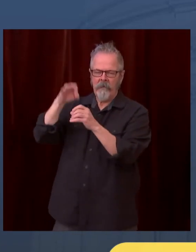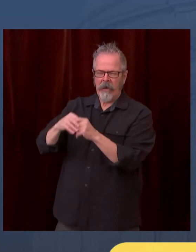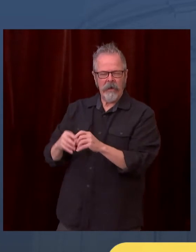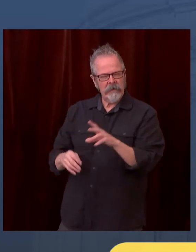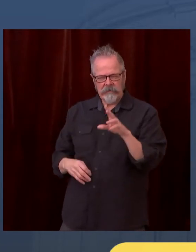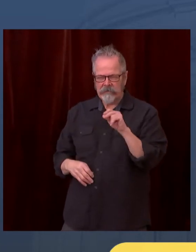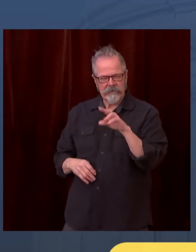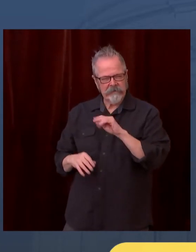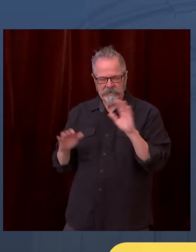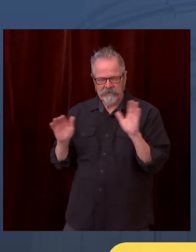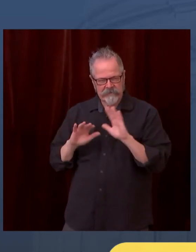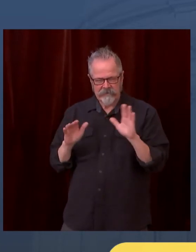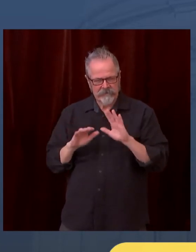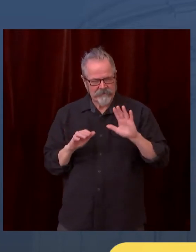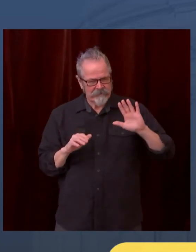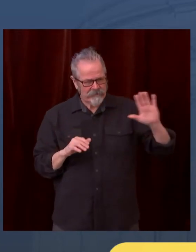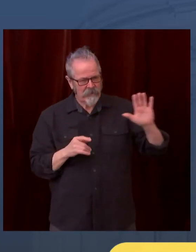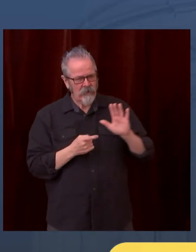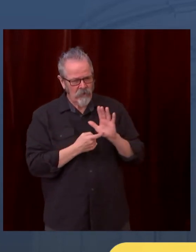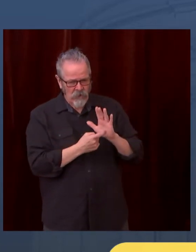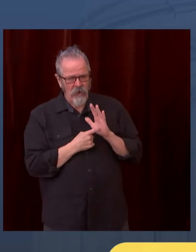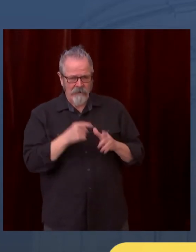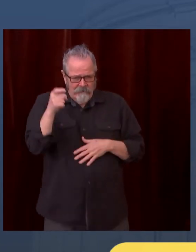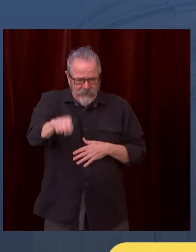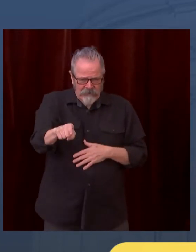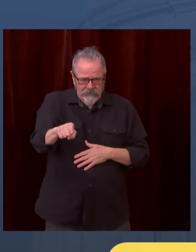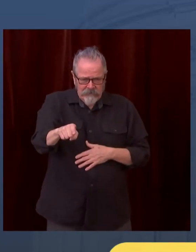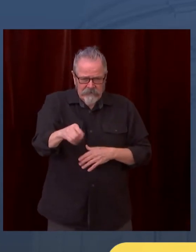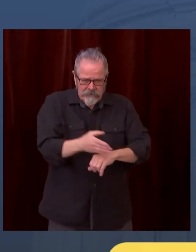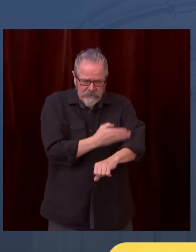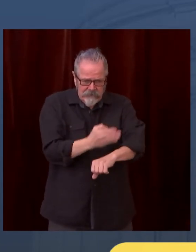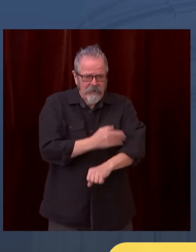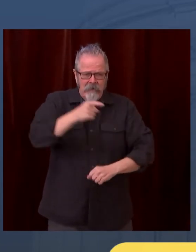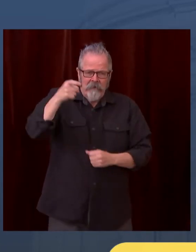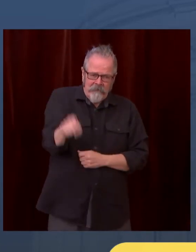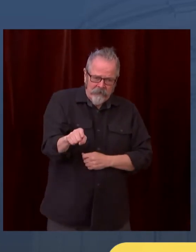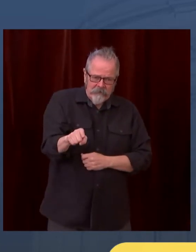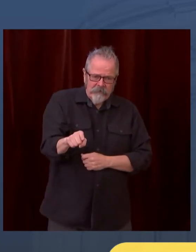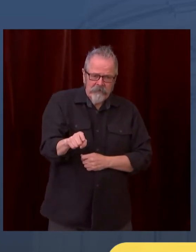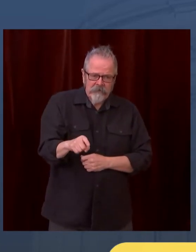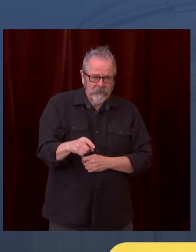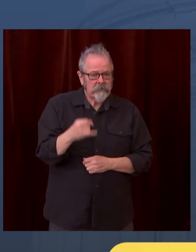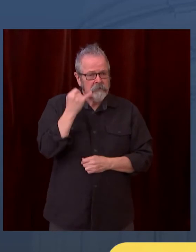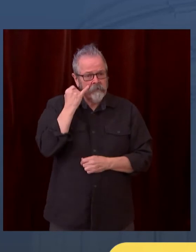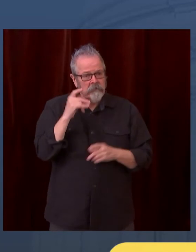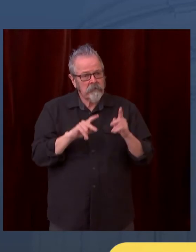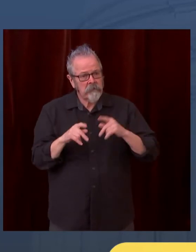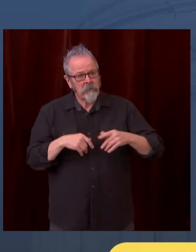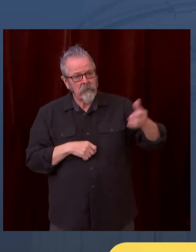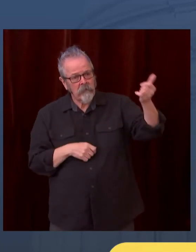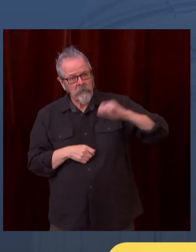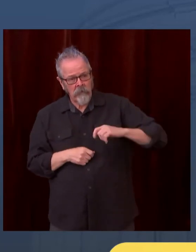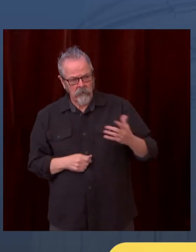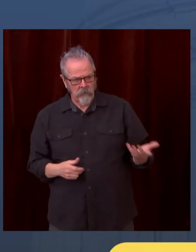culverts, you know, to a ballot measure. So I think, there's lots of ways to fund culverts, and it's a high priority